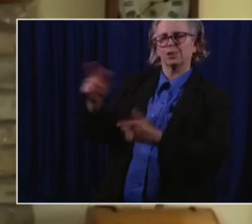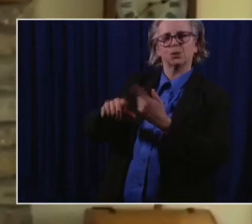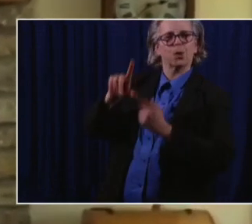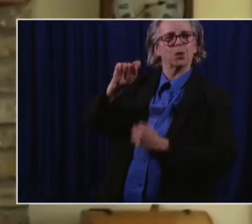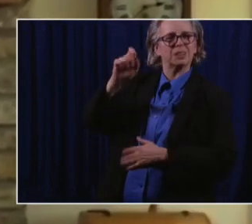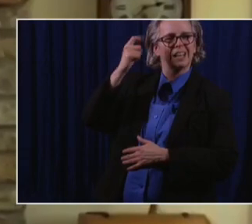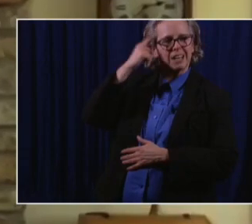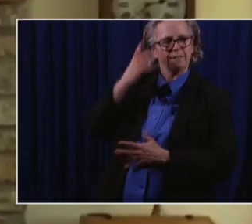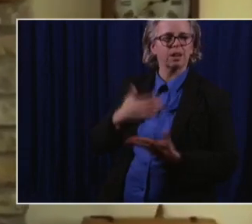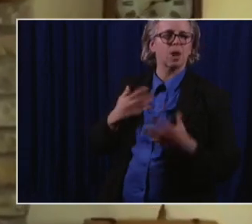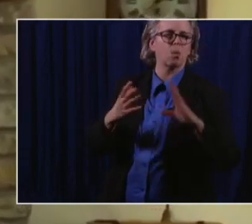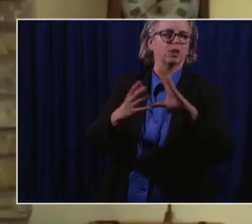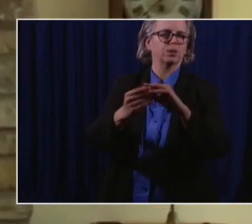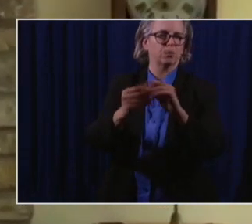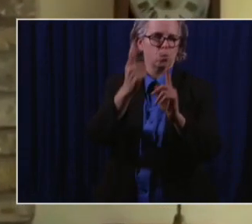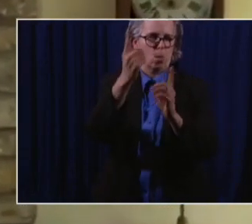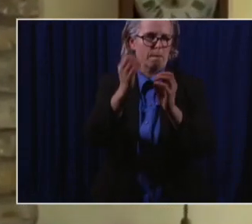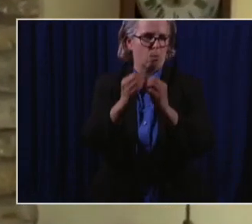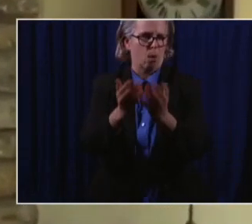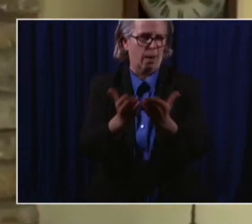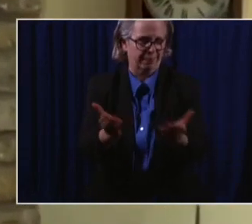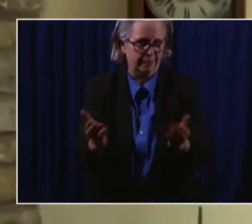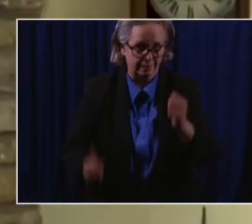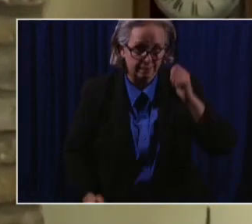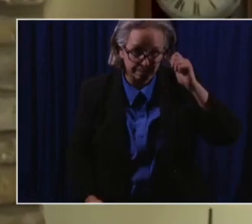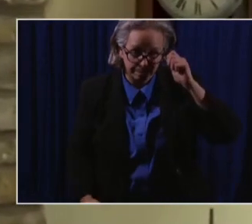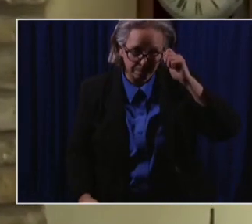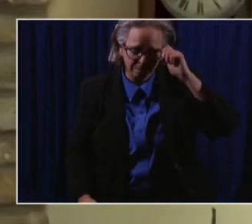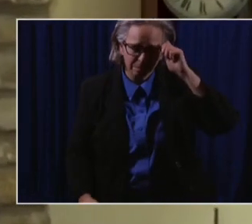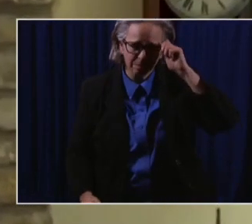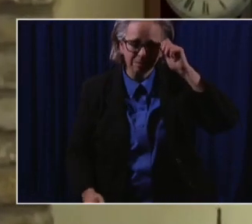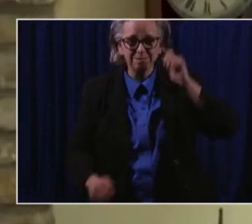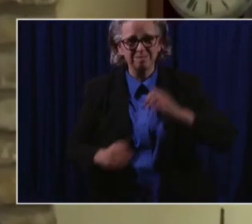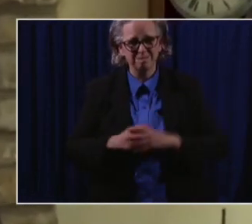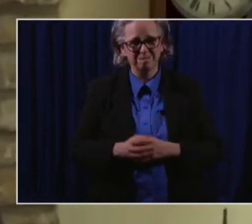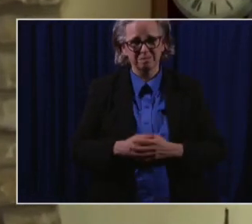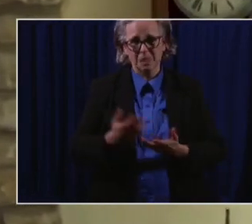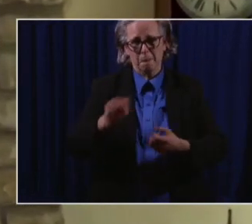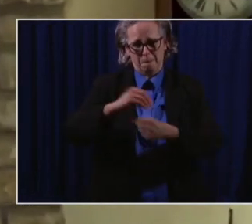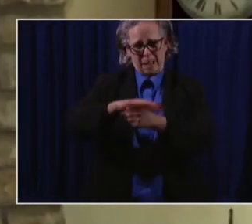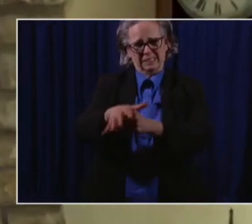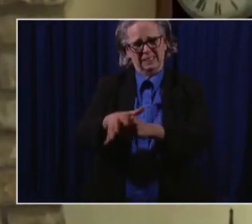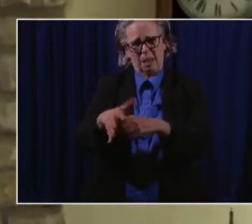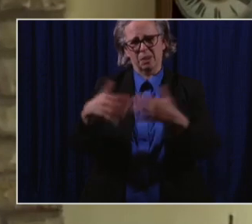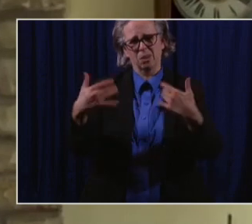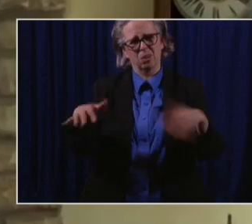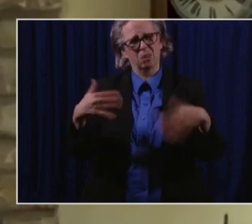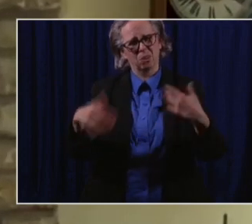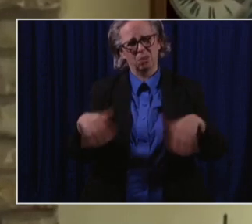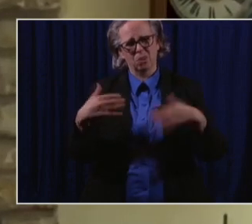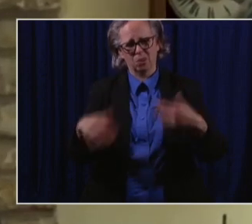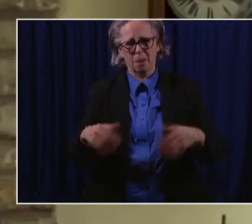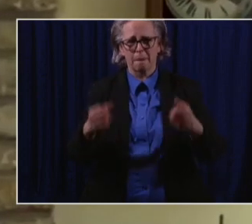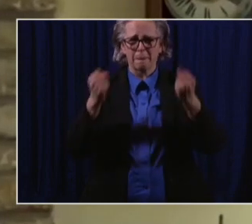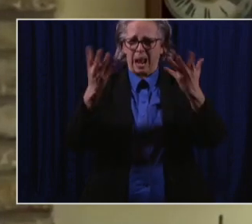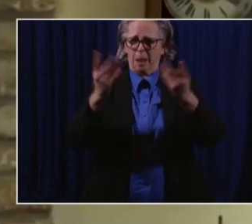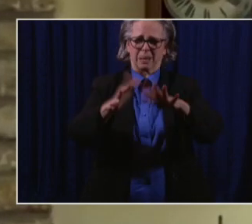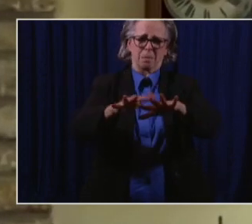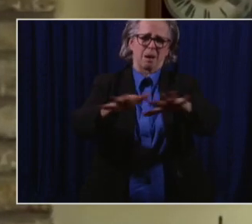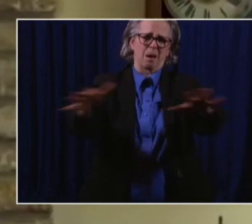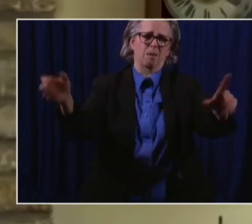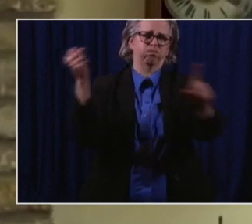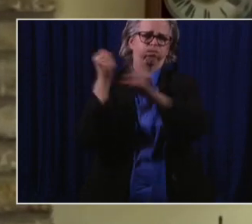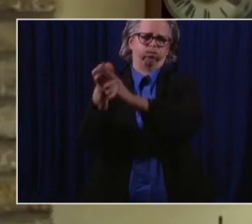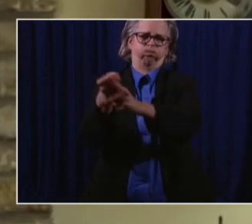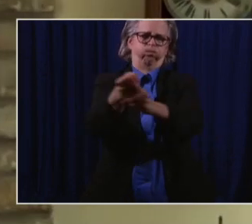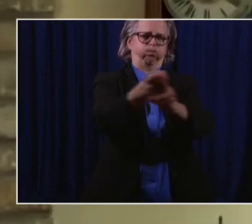The ongoing pandemic has impacted so many people and hurt so many people, just besides those who have gotten